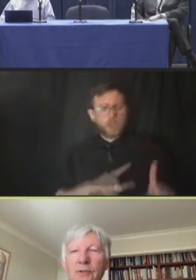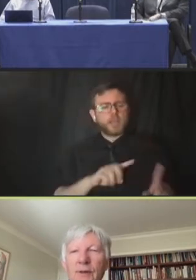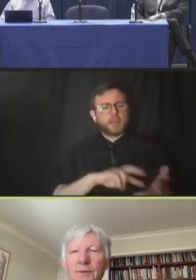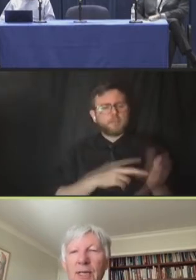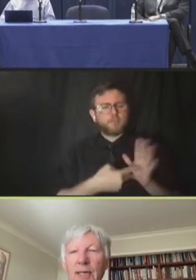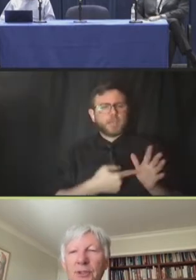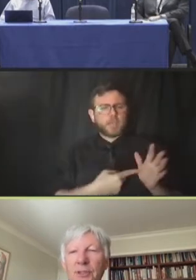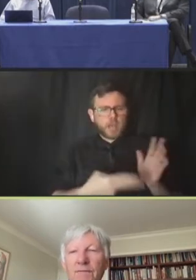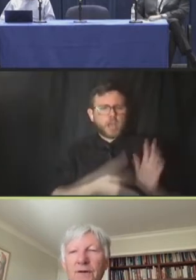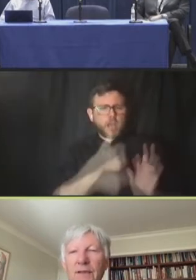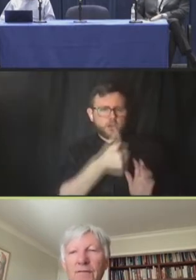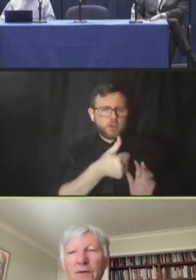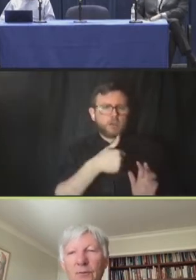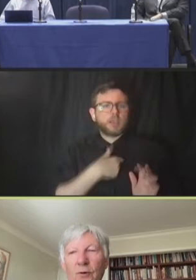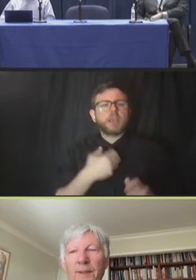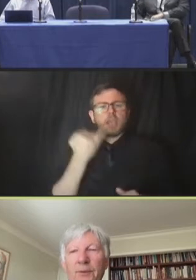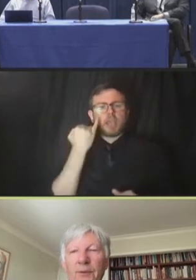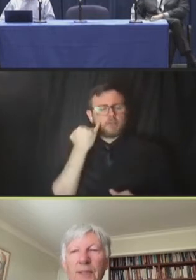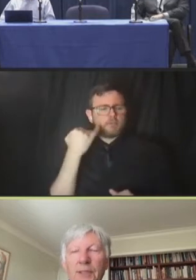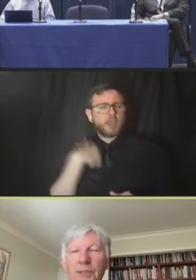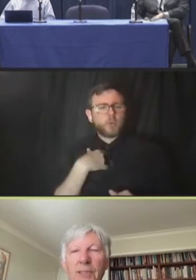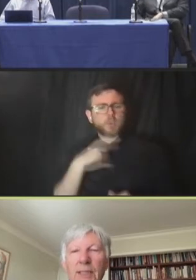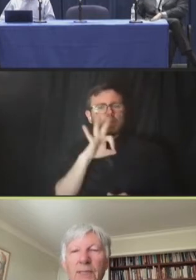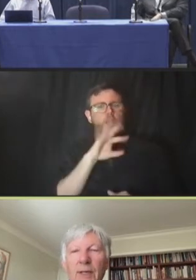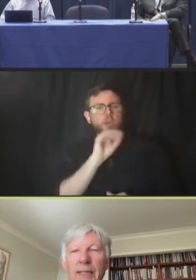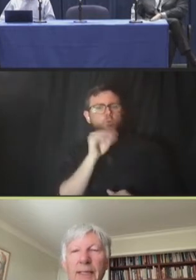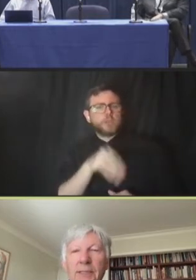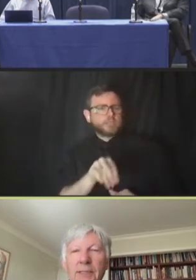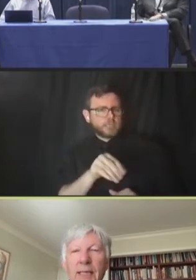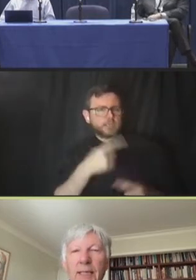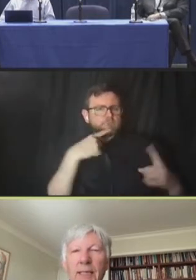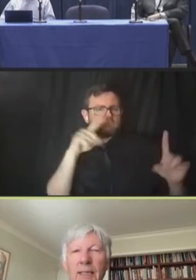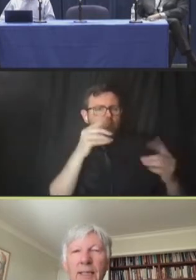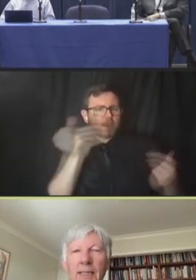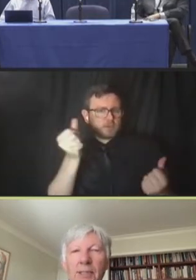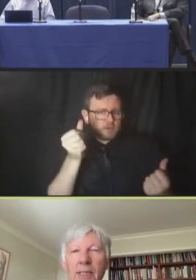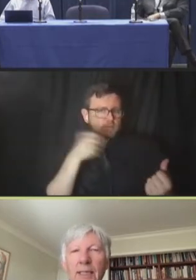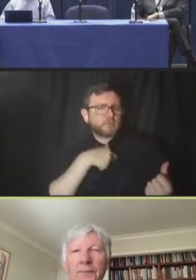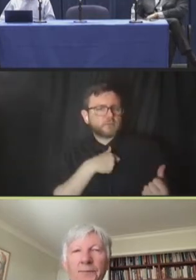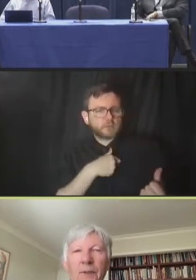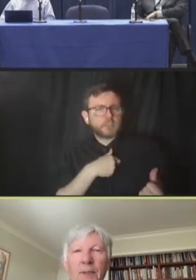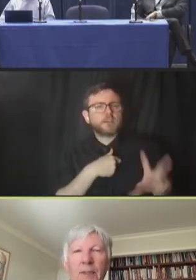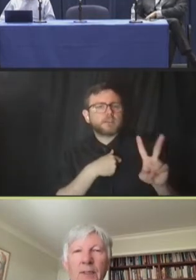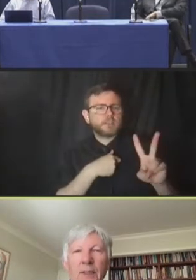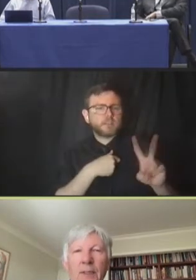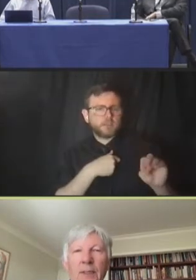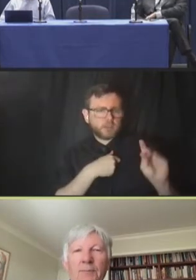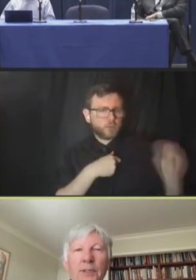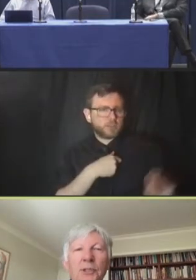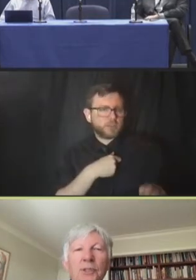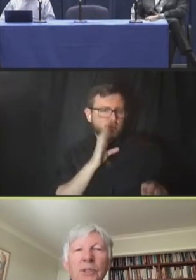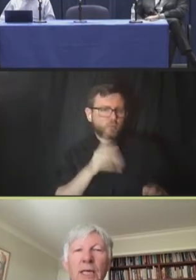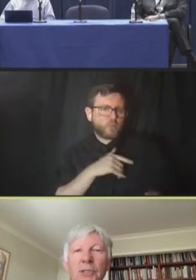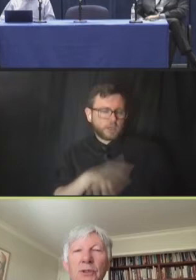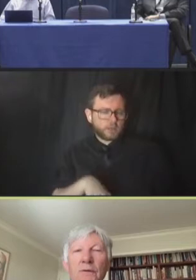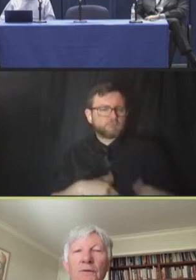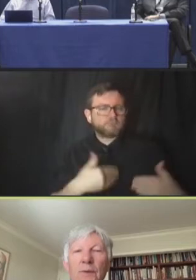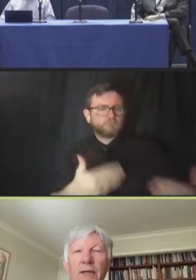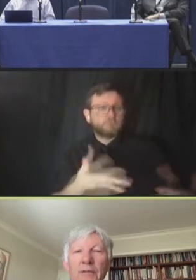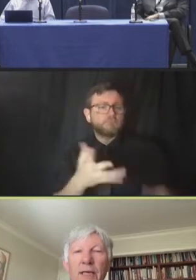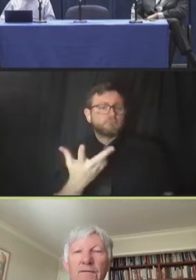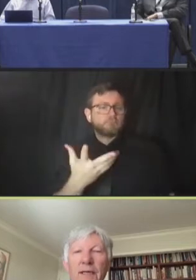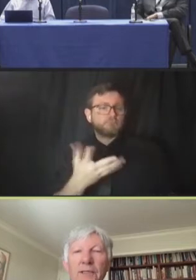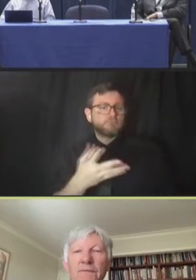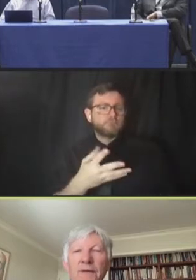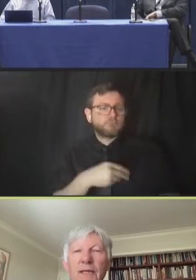was described as 90% effective, more people said that they were likely to take it. Next slide. But this was not so for